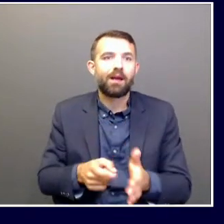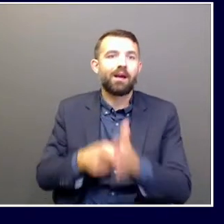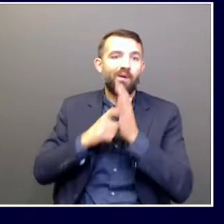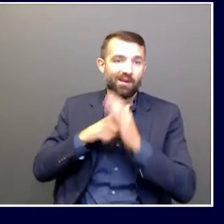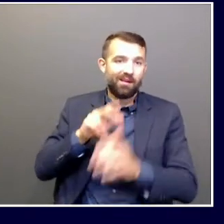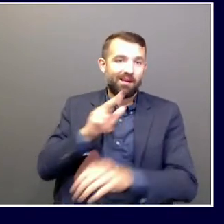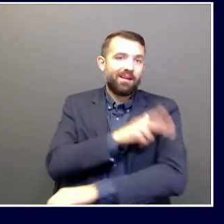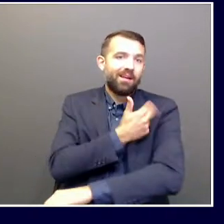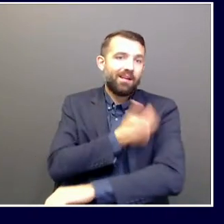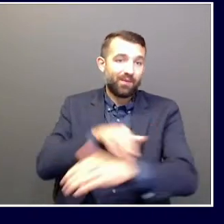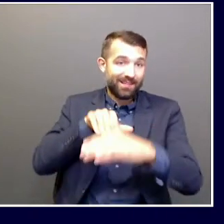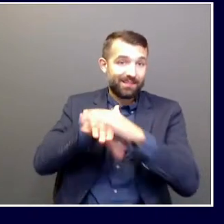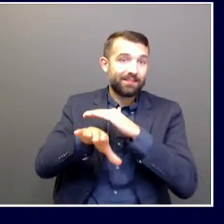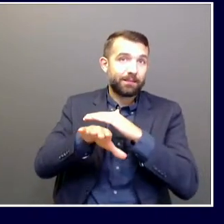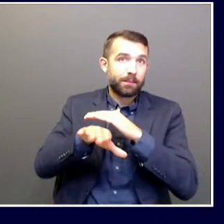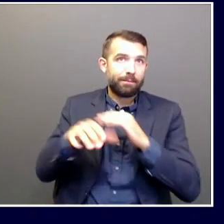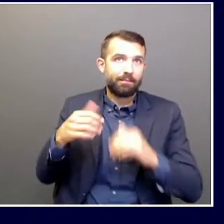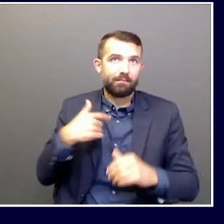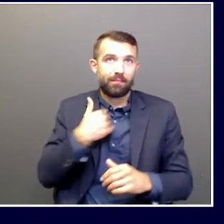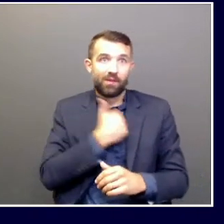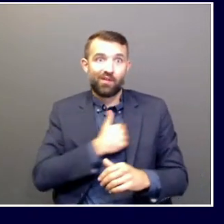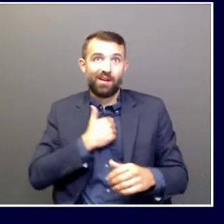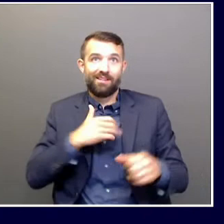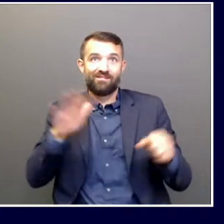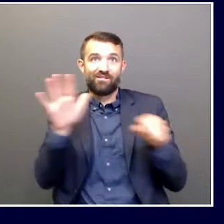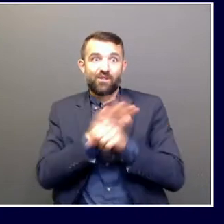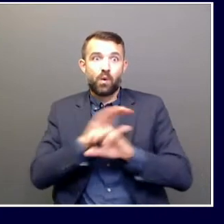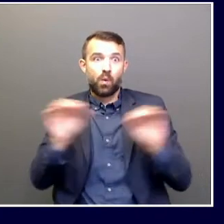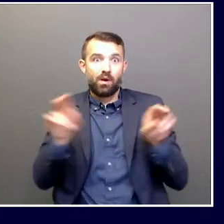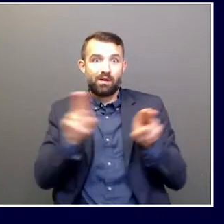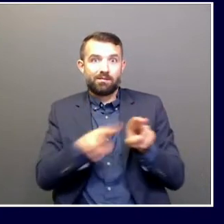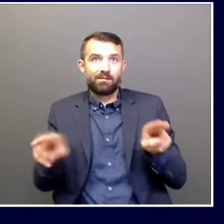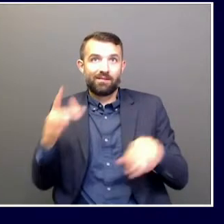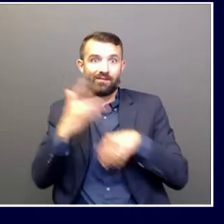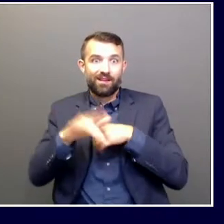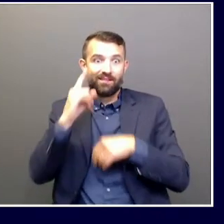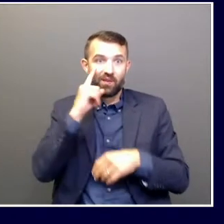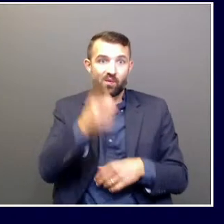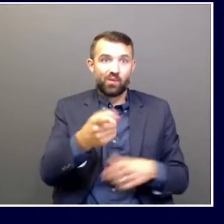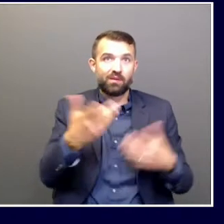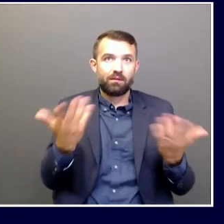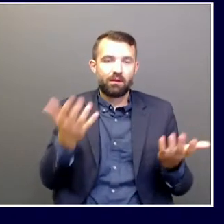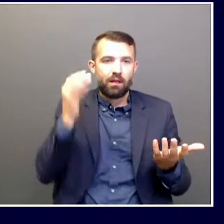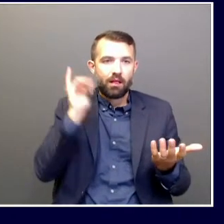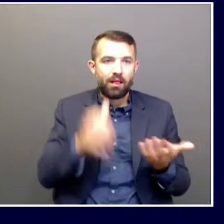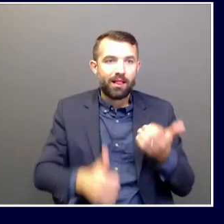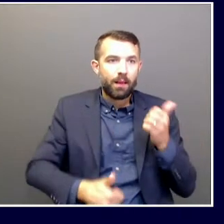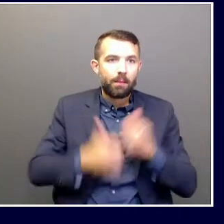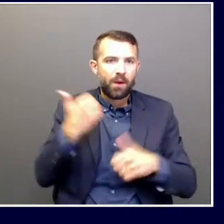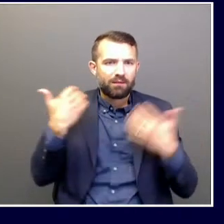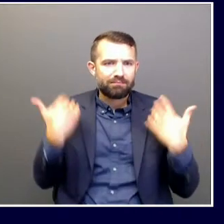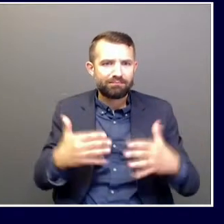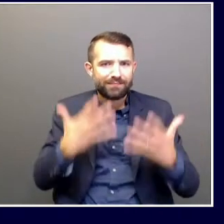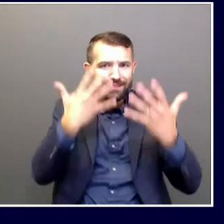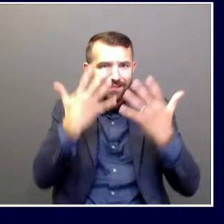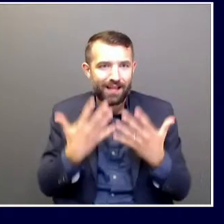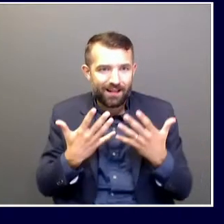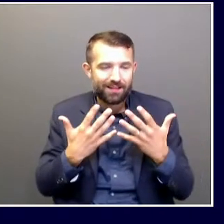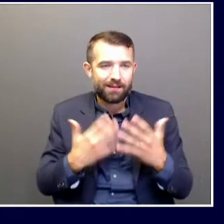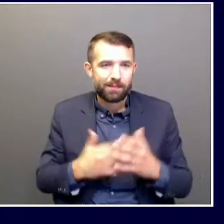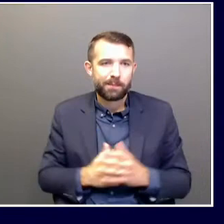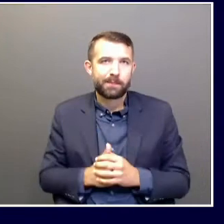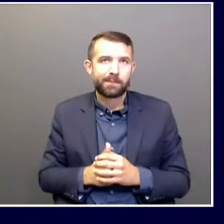when you need it. I think the hospital administrators themselves a week or so ago had their own press conference where they just